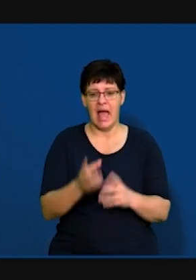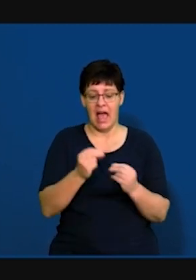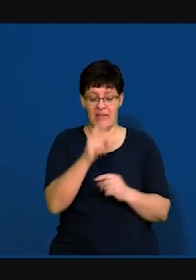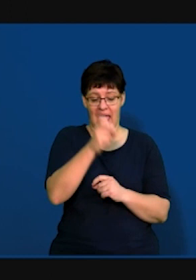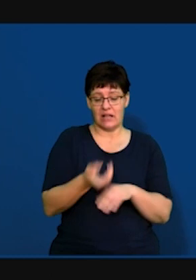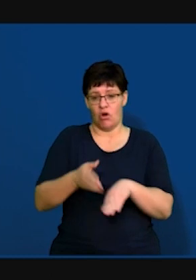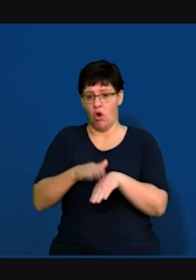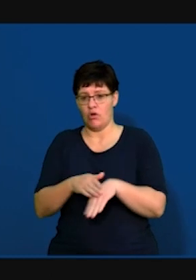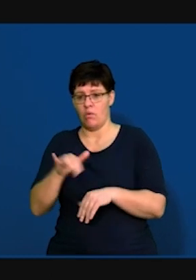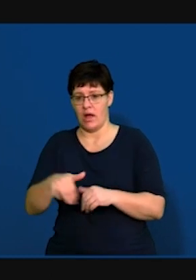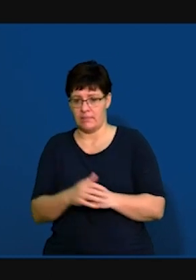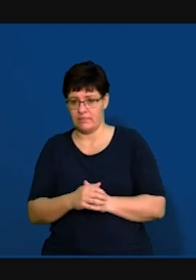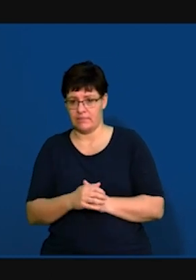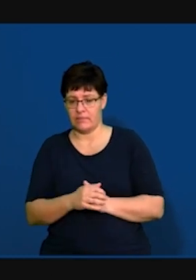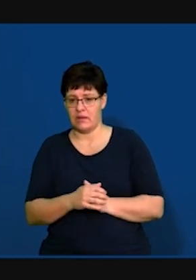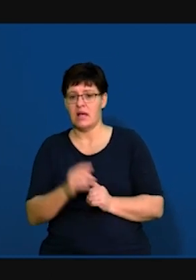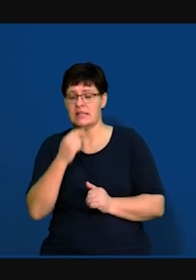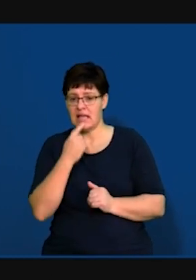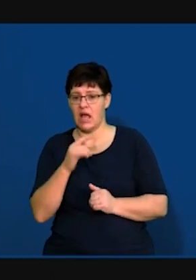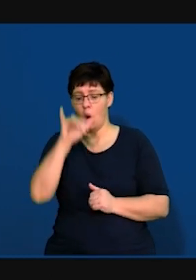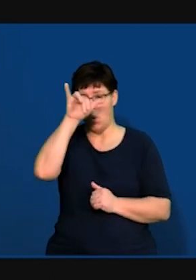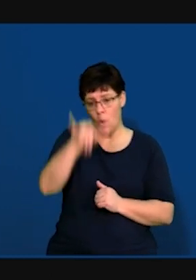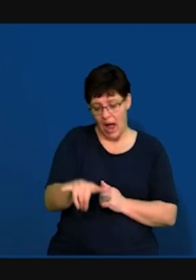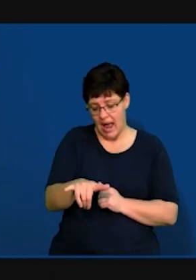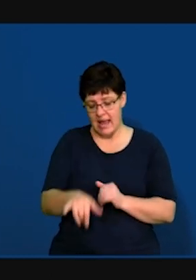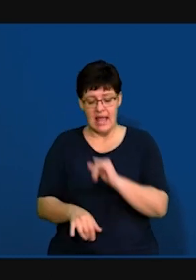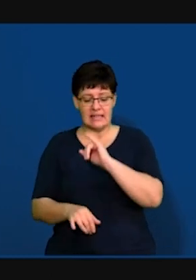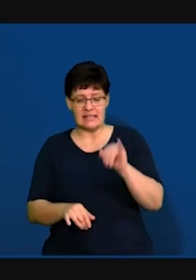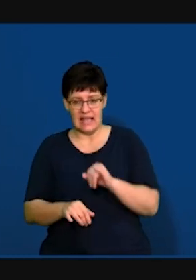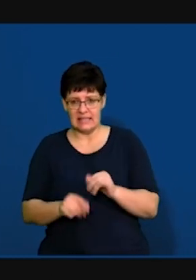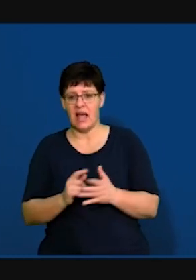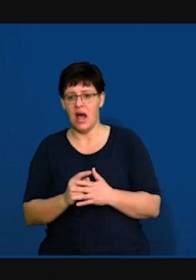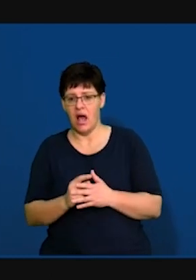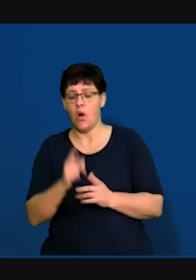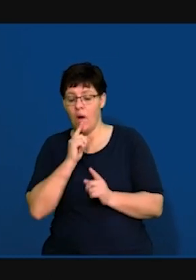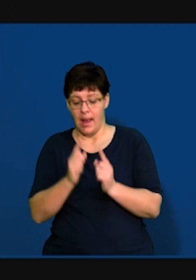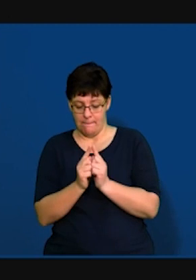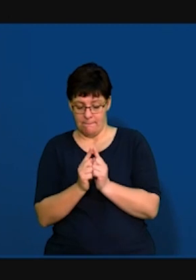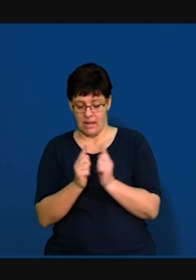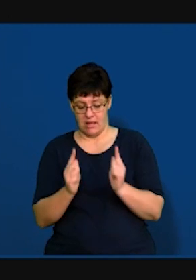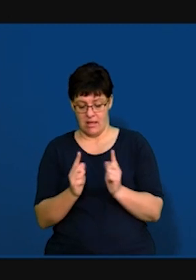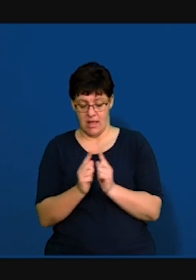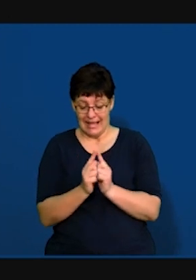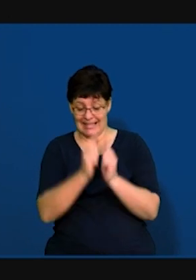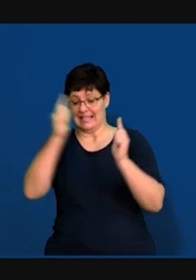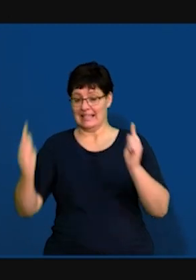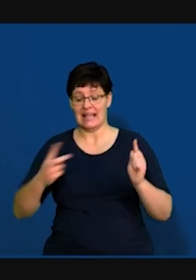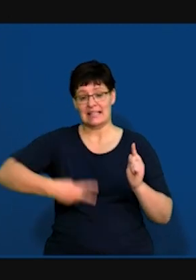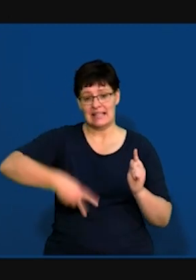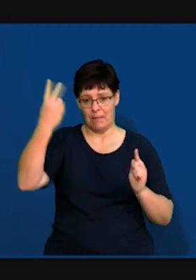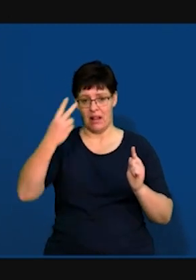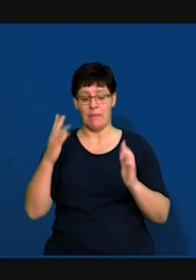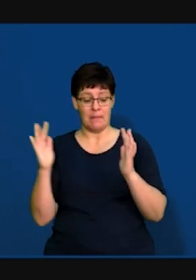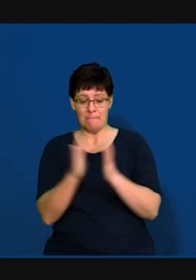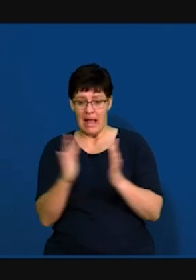between between Y and Z is that the distance has been doubled, but the magnitude of the charges is the same.